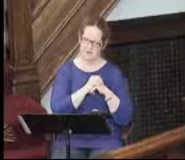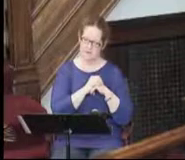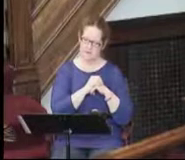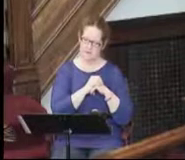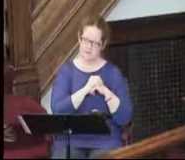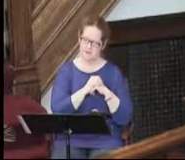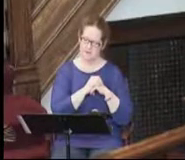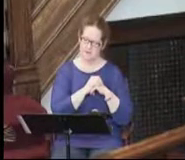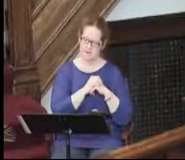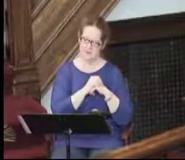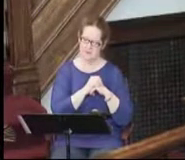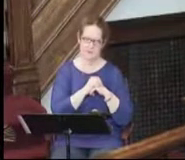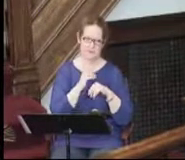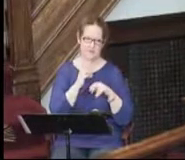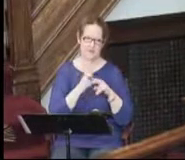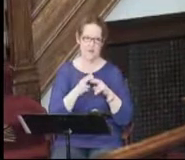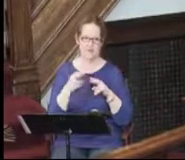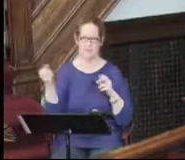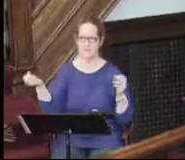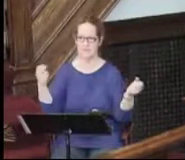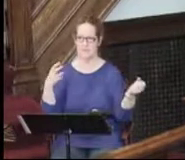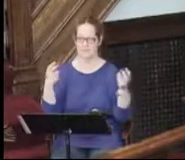Donna Lautenbach.